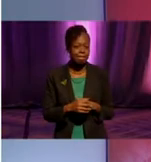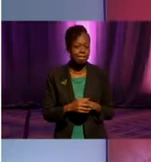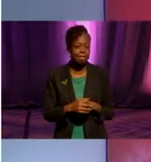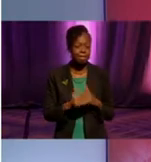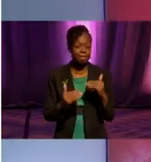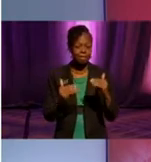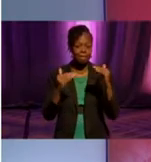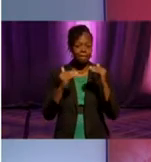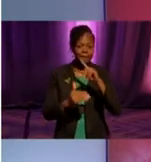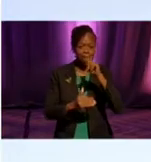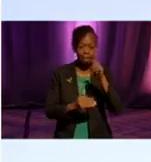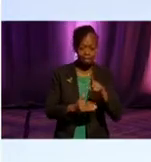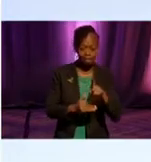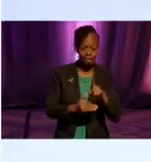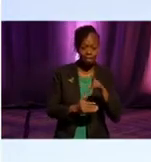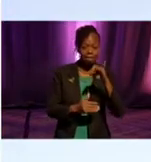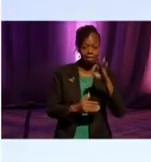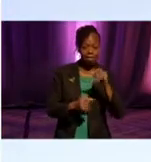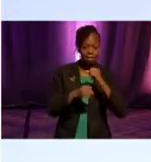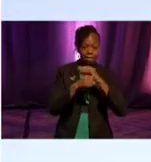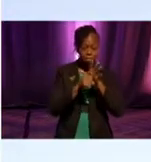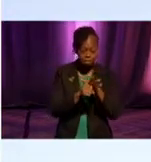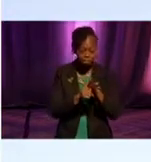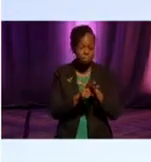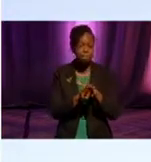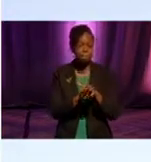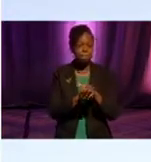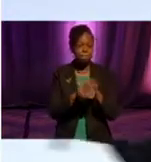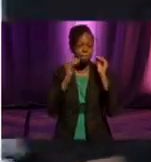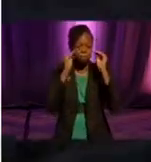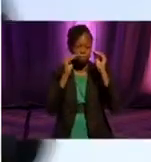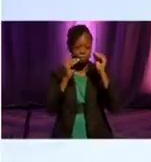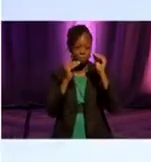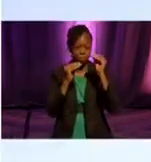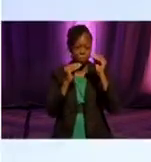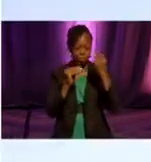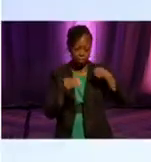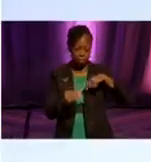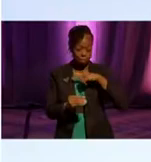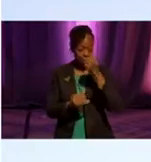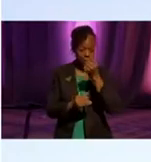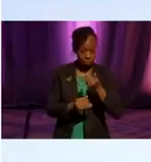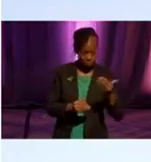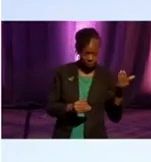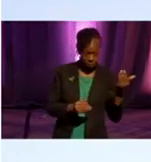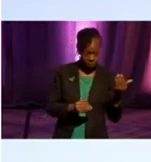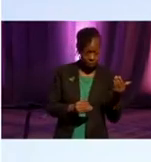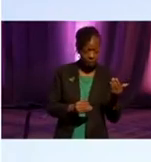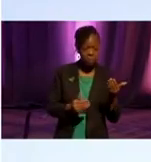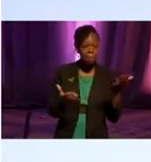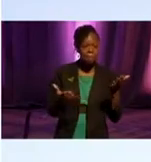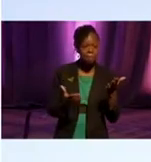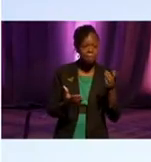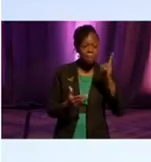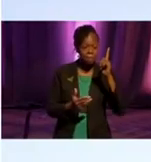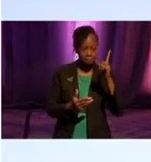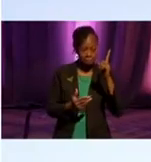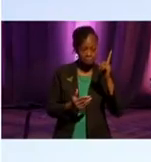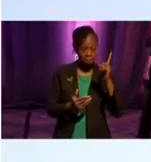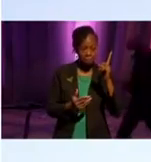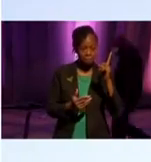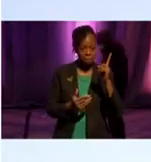Our next question. If COVID-19 has taught us anything, it is one,